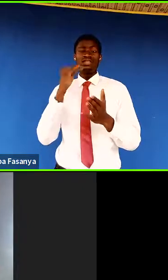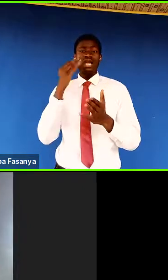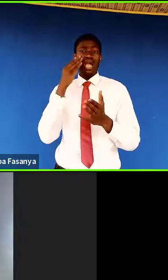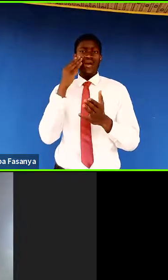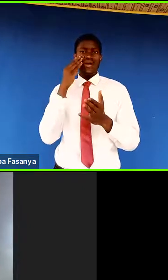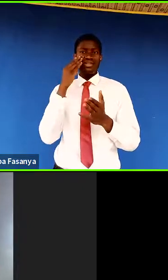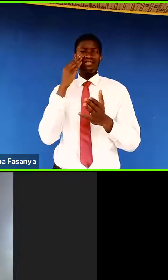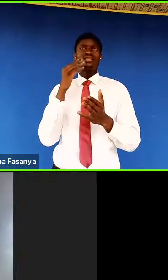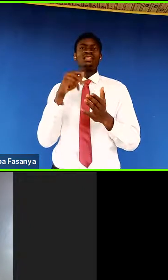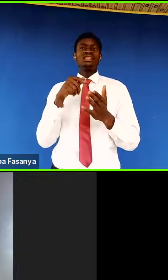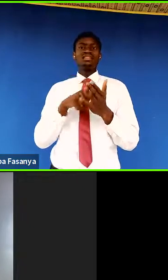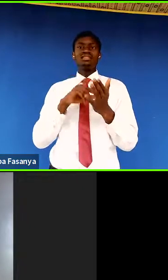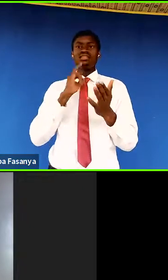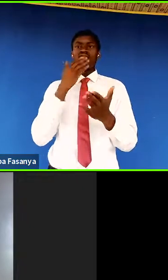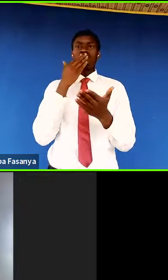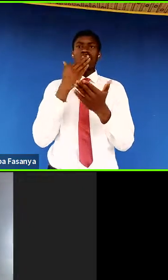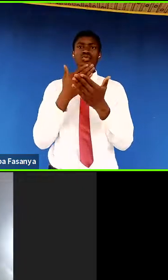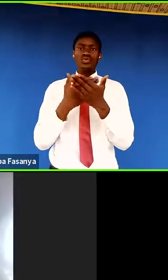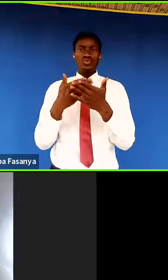news.